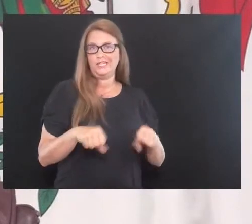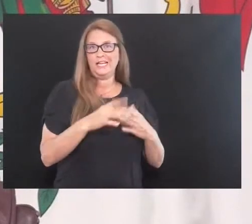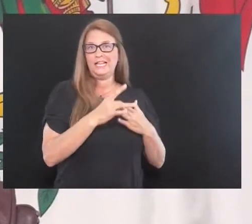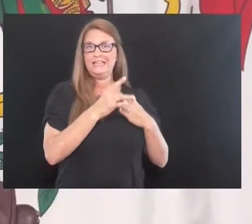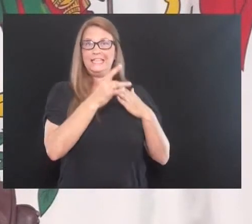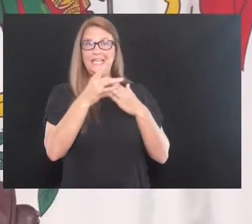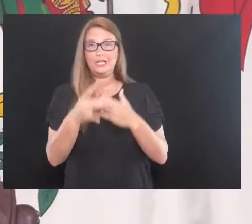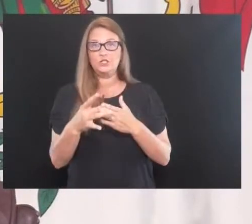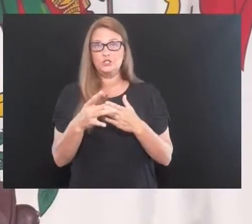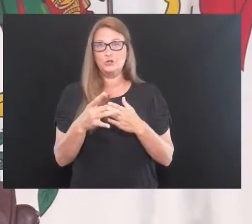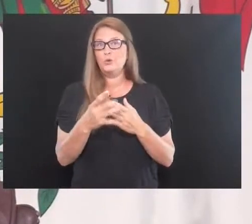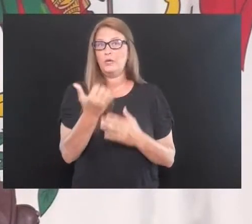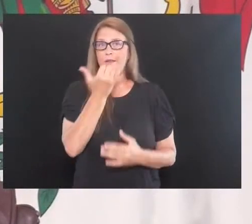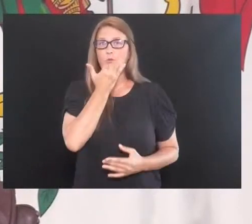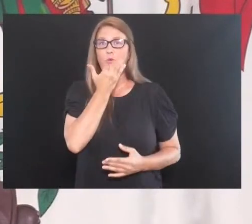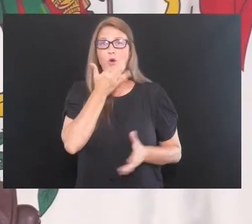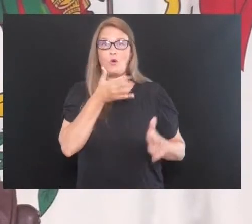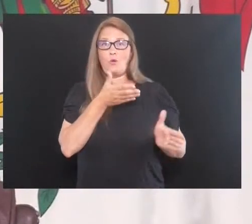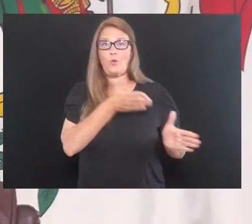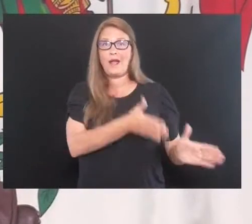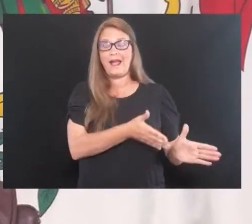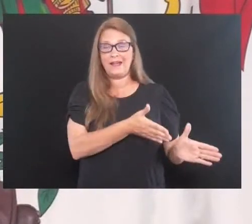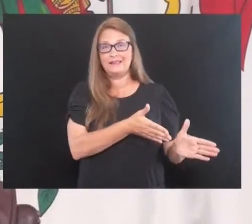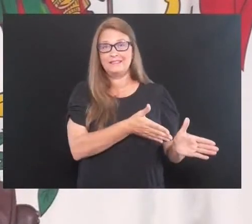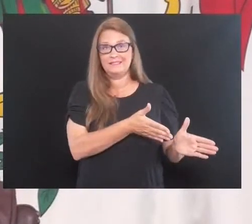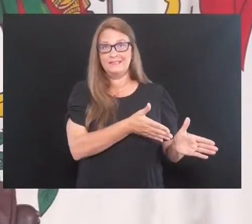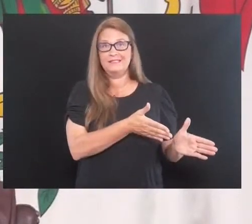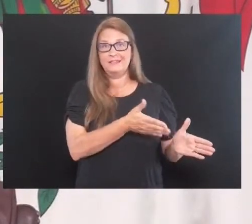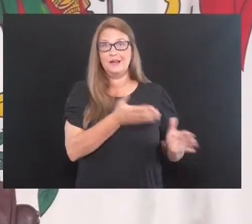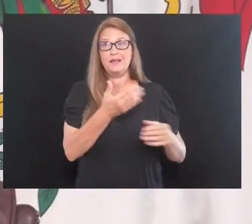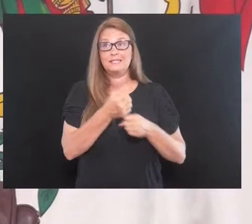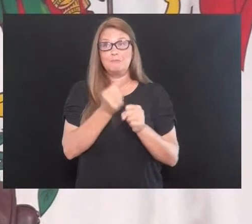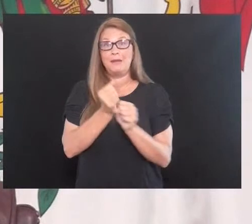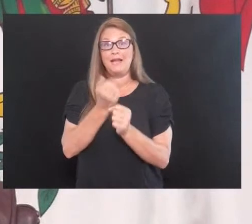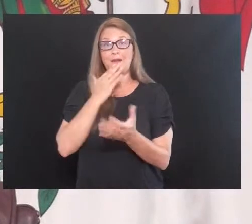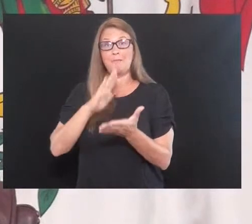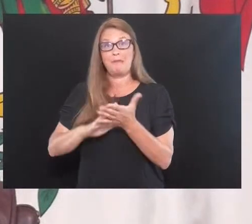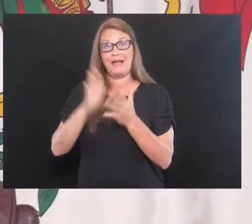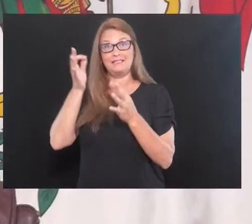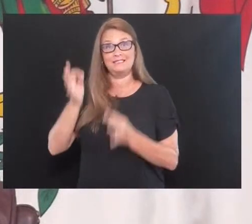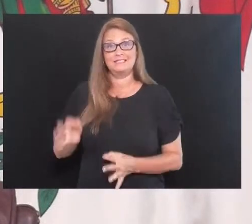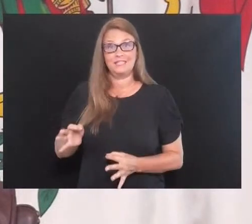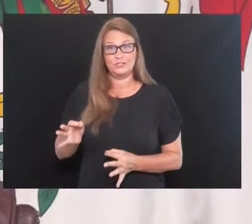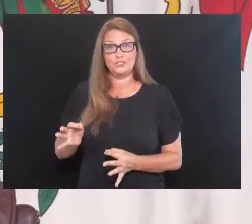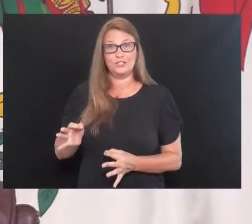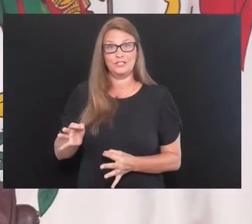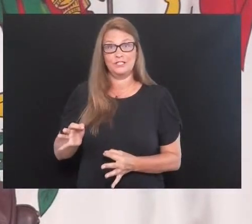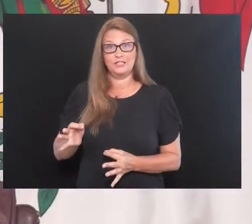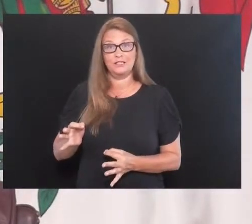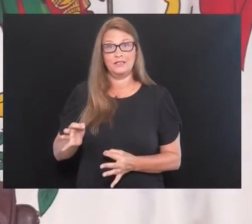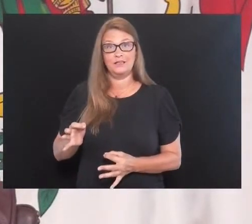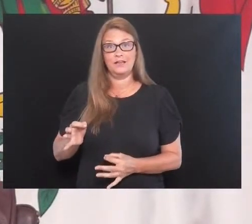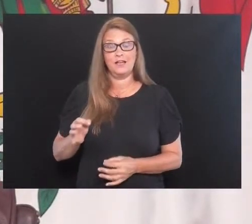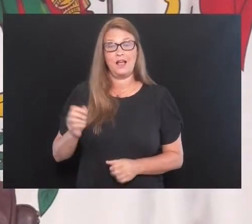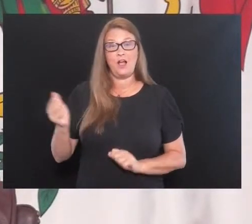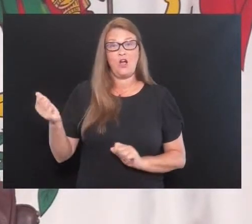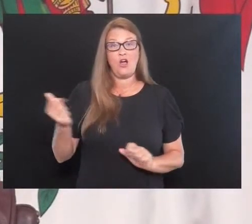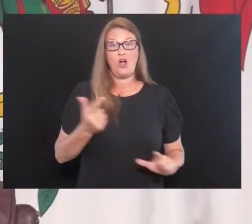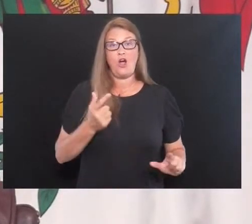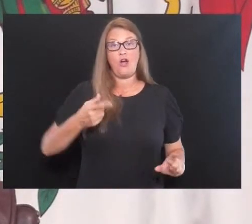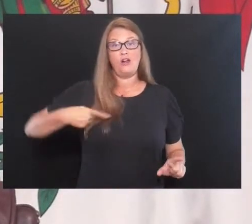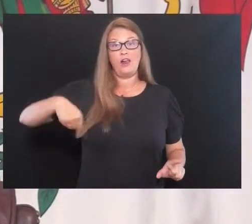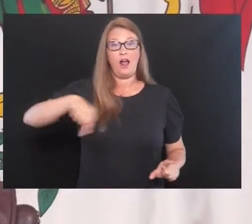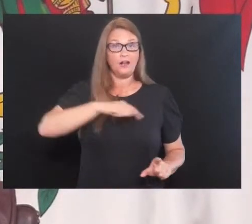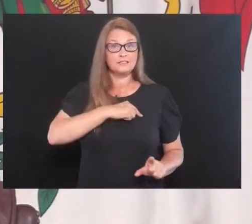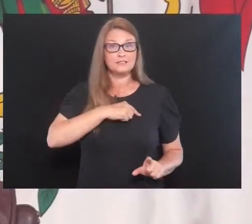in a direction that's, a bad choice. But with all that, all I can